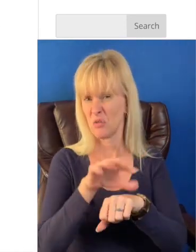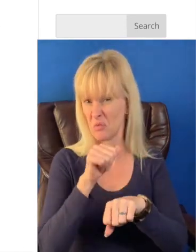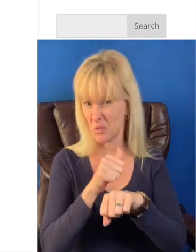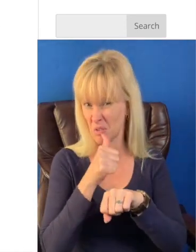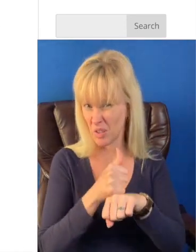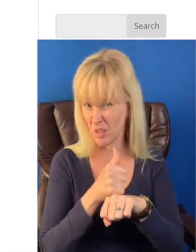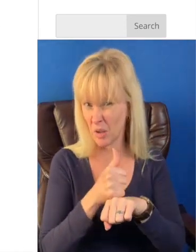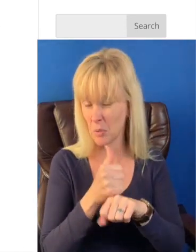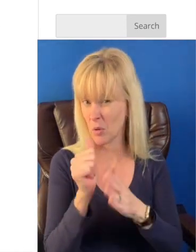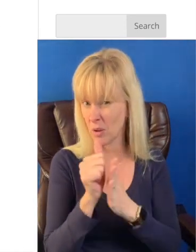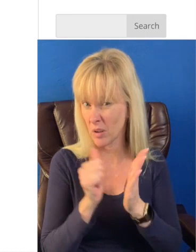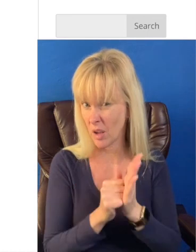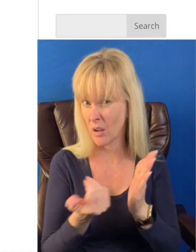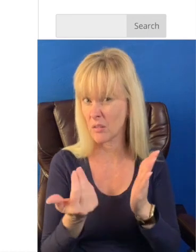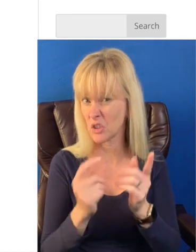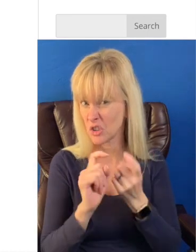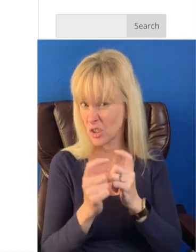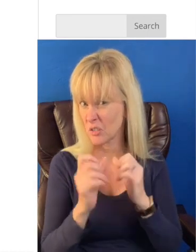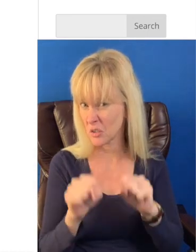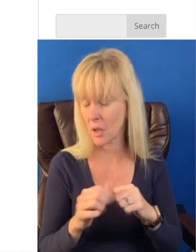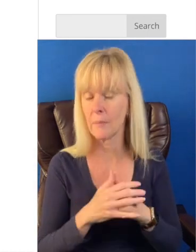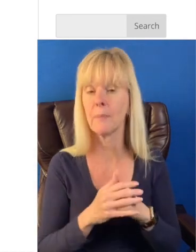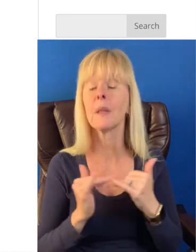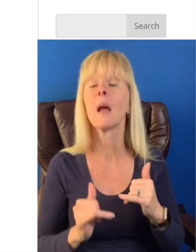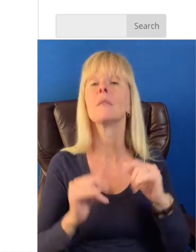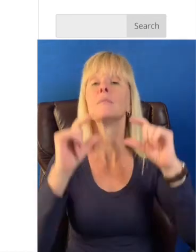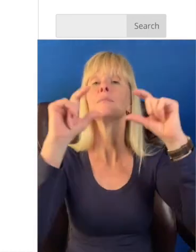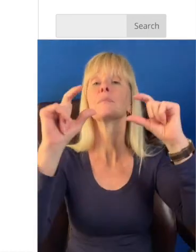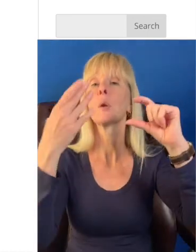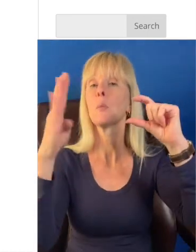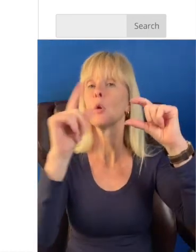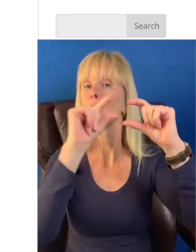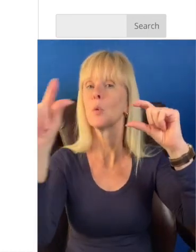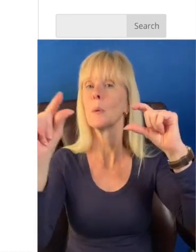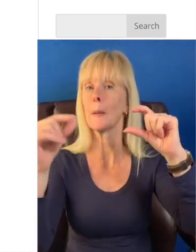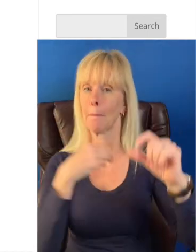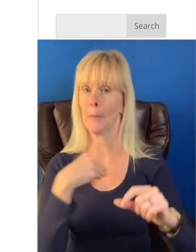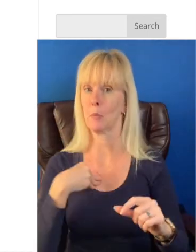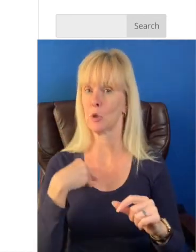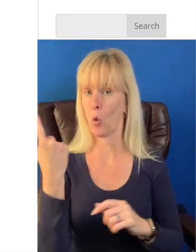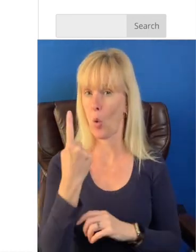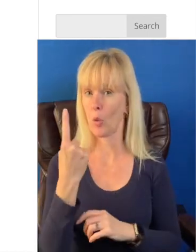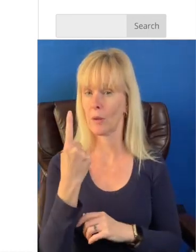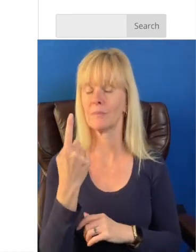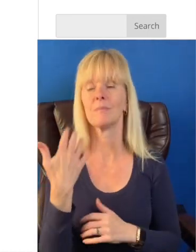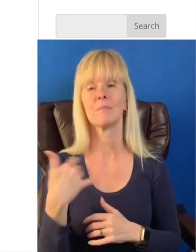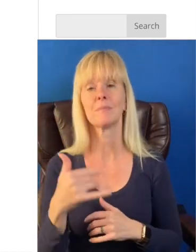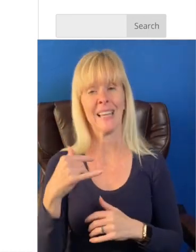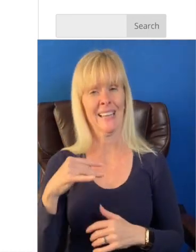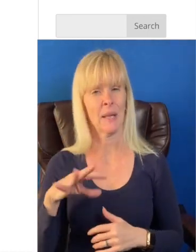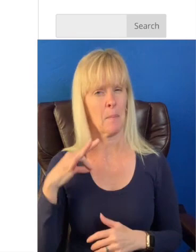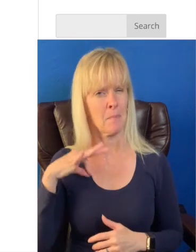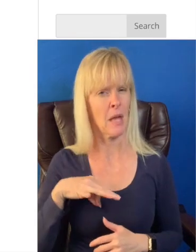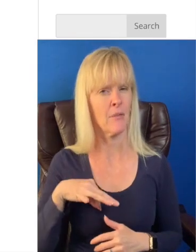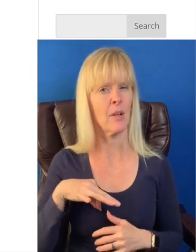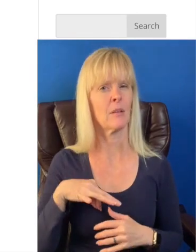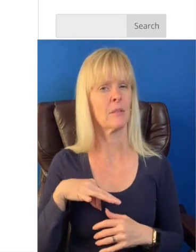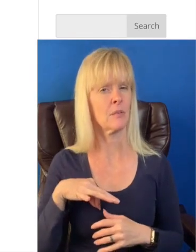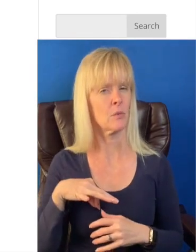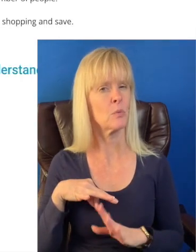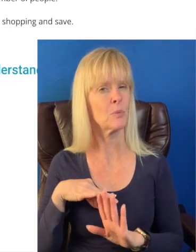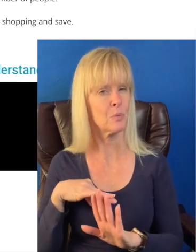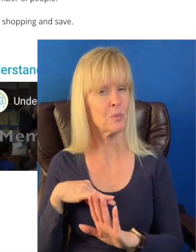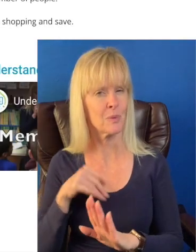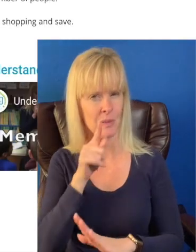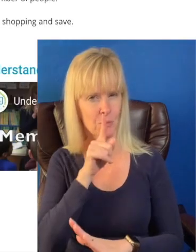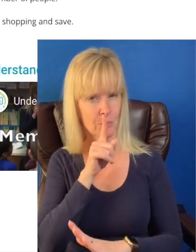well. Now let's go back up here to the top blue where it says Members Only. There are added benefits in here